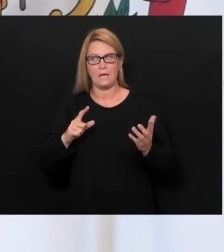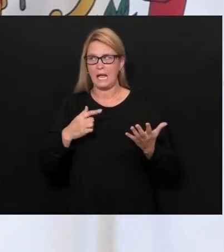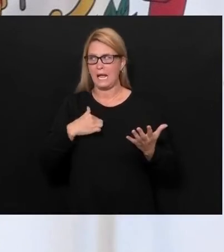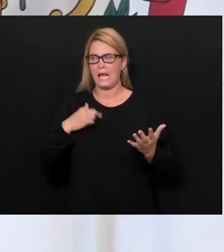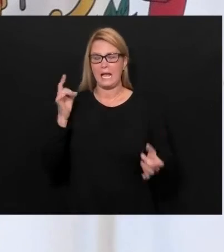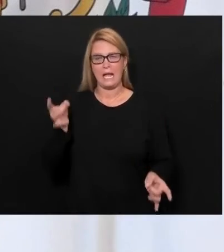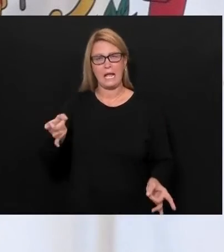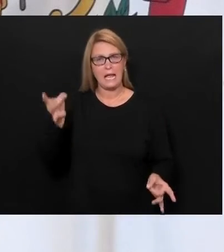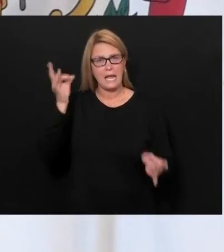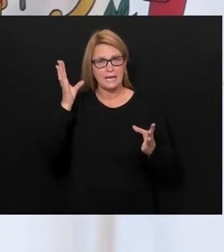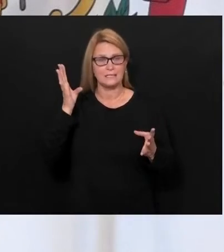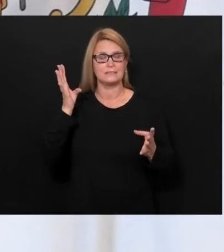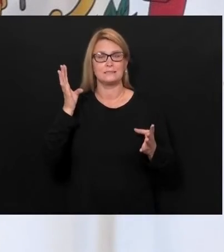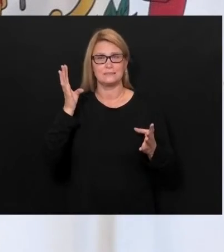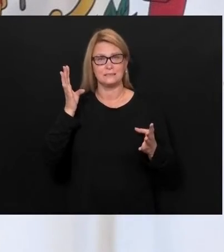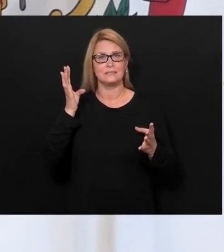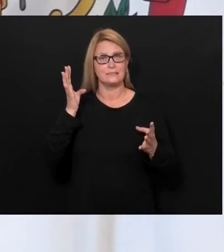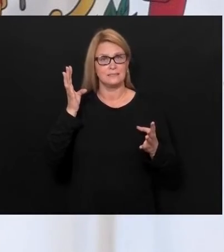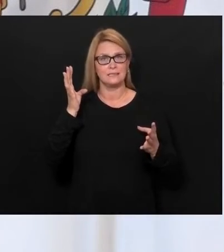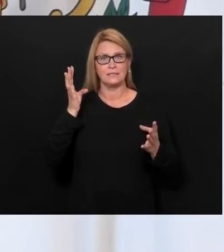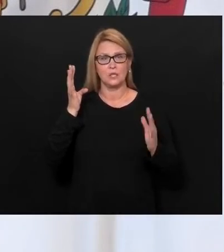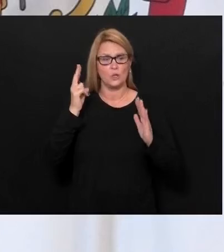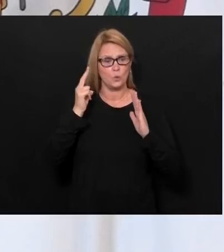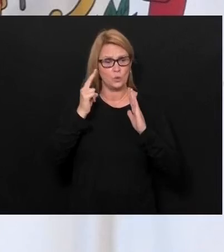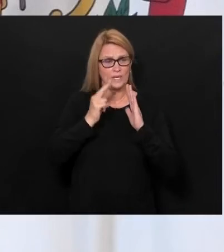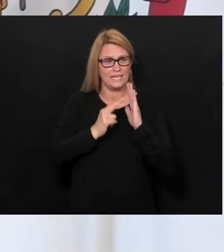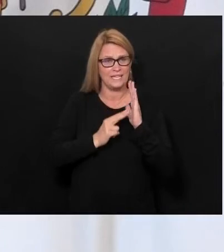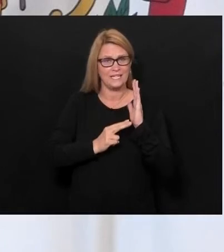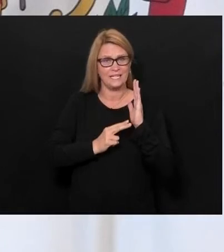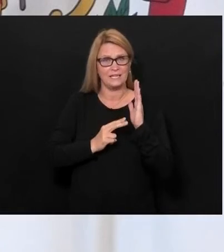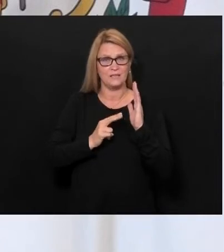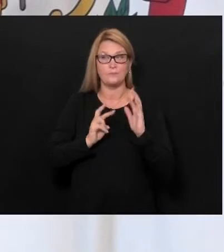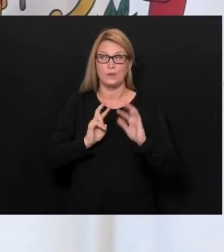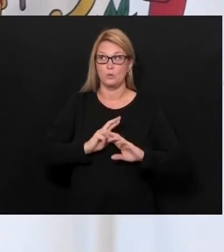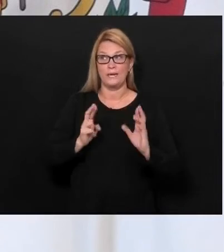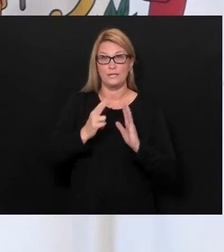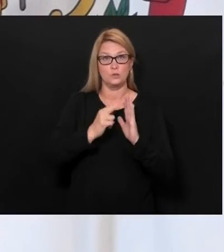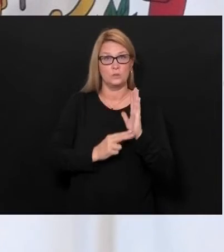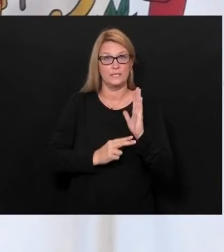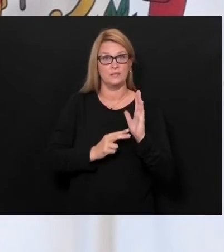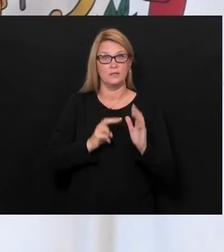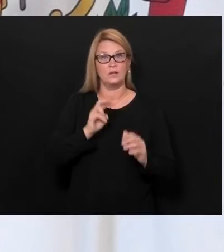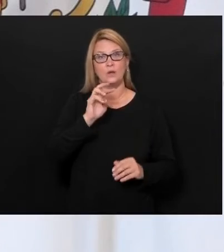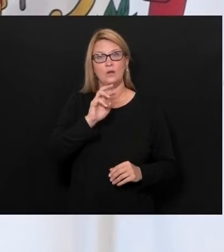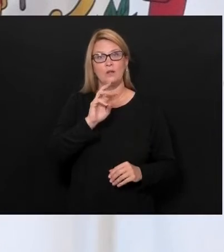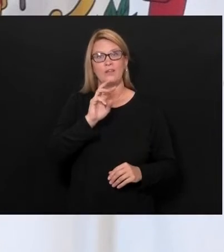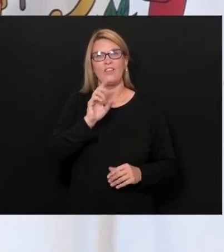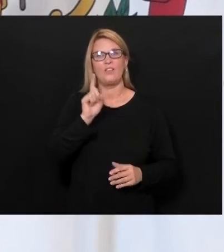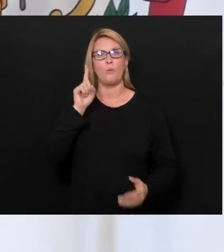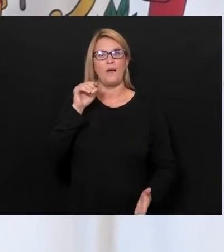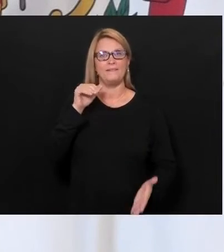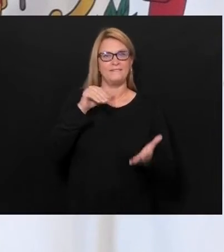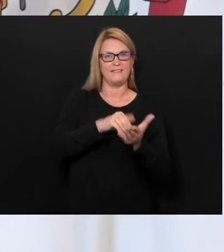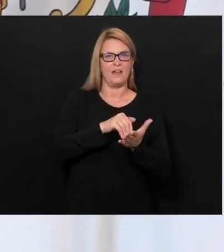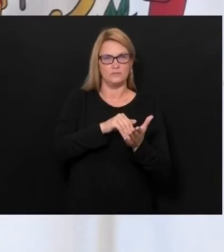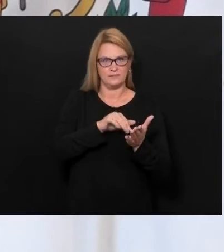that I have sat here and have read now, or getting ready to read, West Virginia's 1,000th